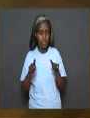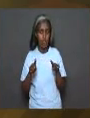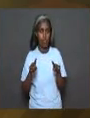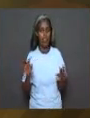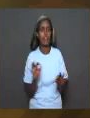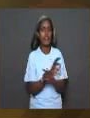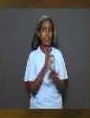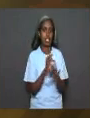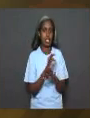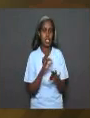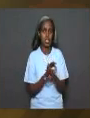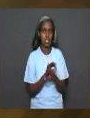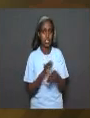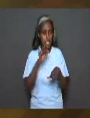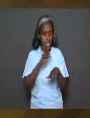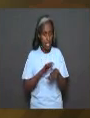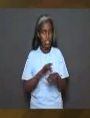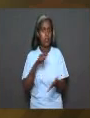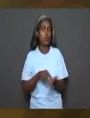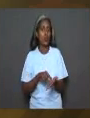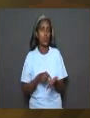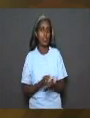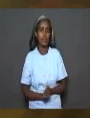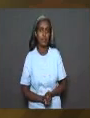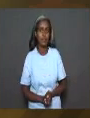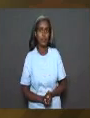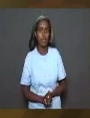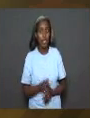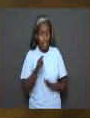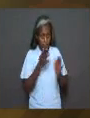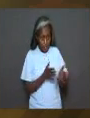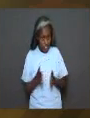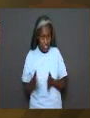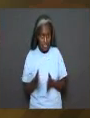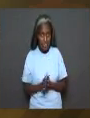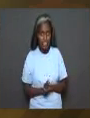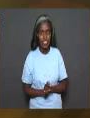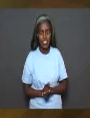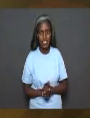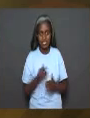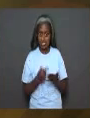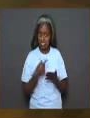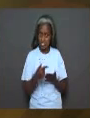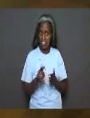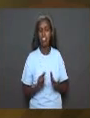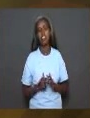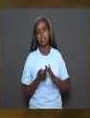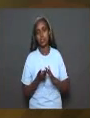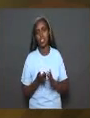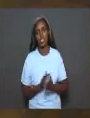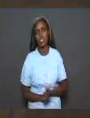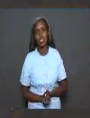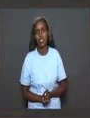a function at a point. Are you ready? Then let us begin.